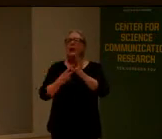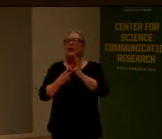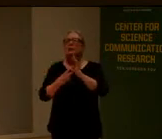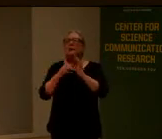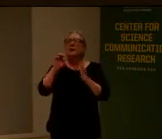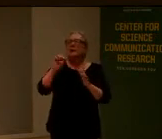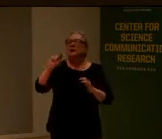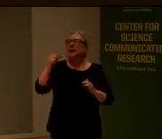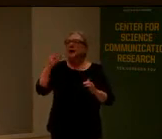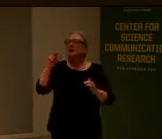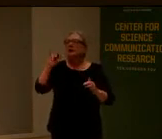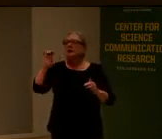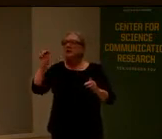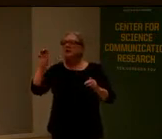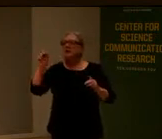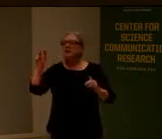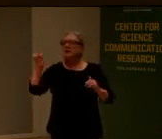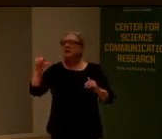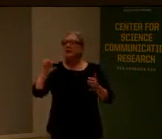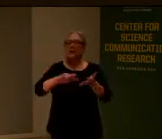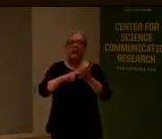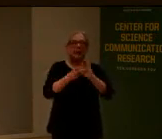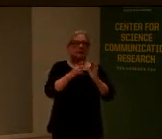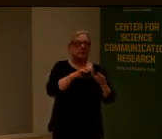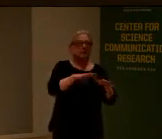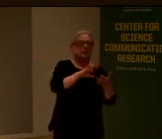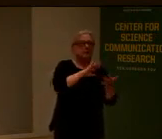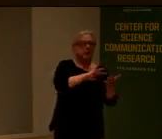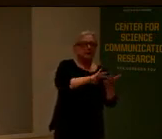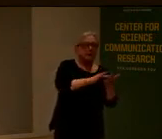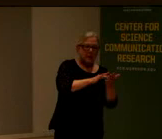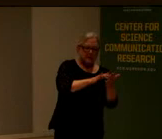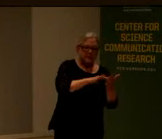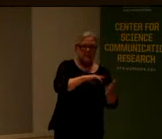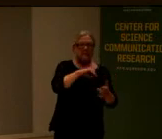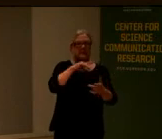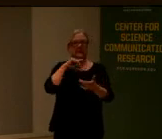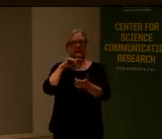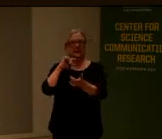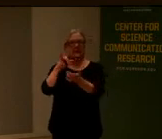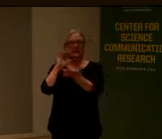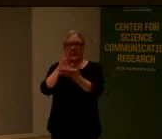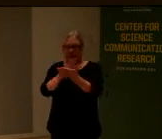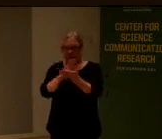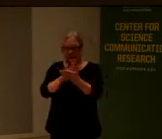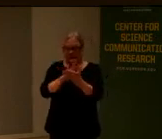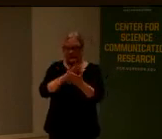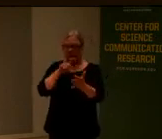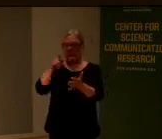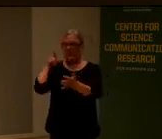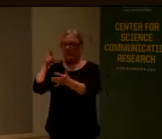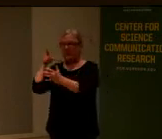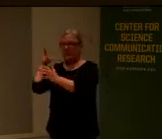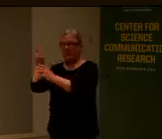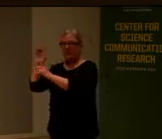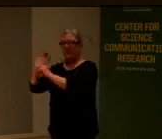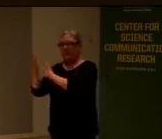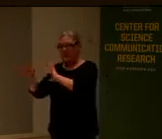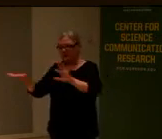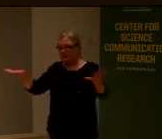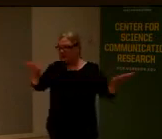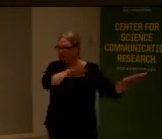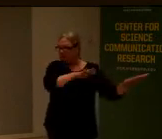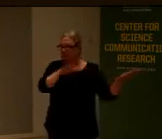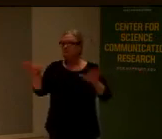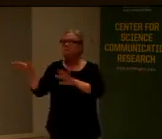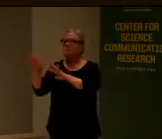mean between medicine, academia, and communications. And I worked 30